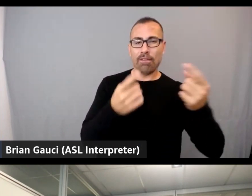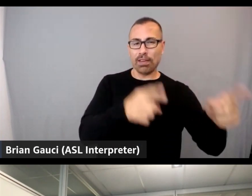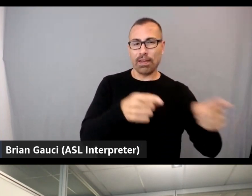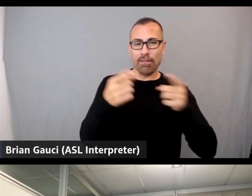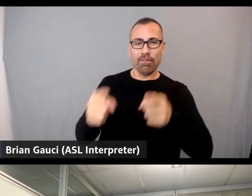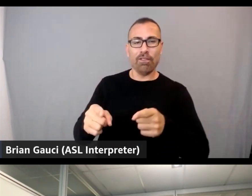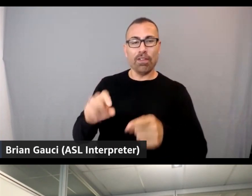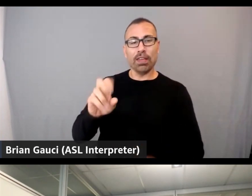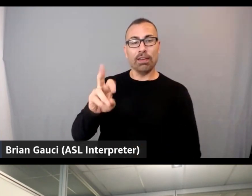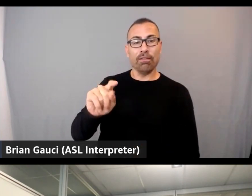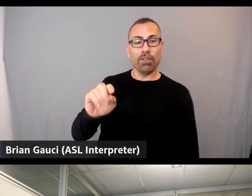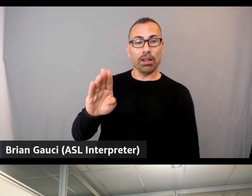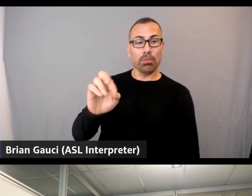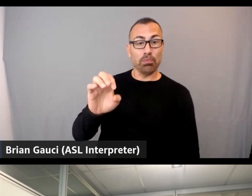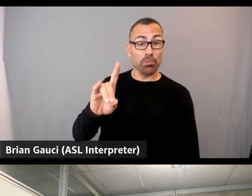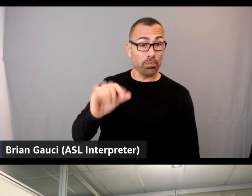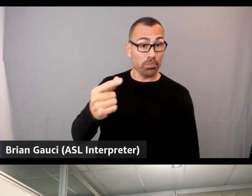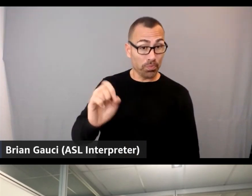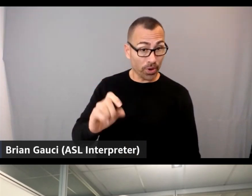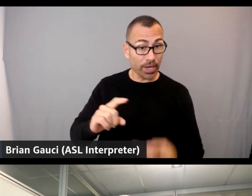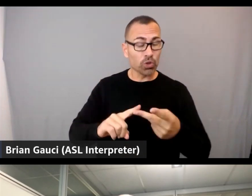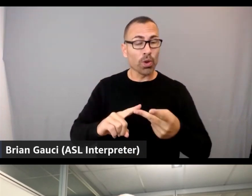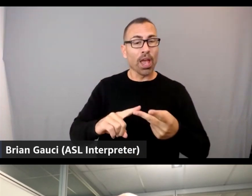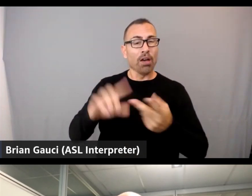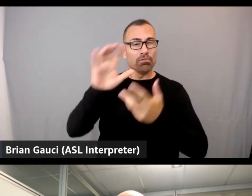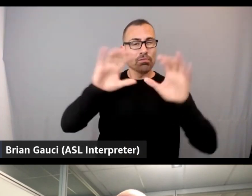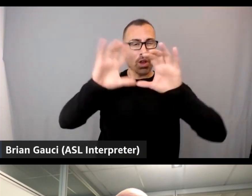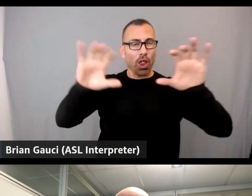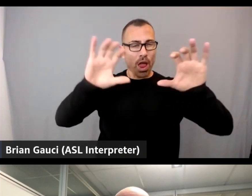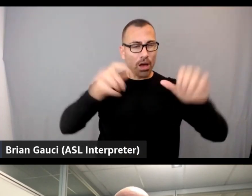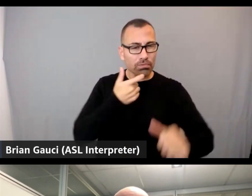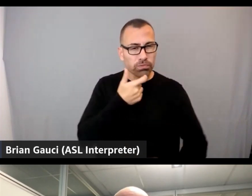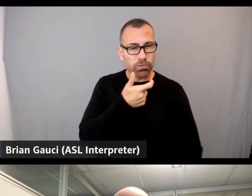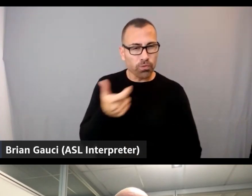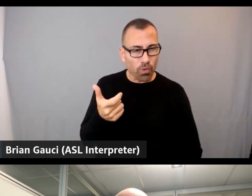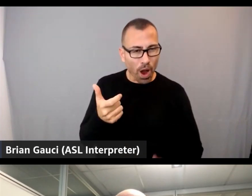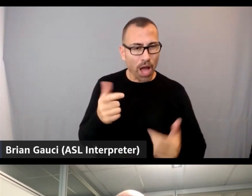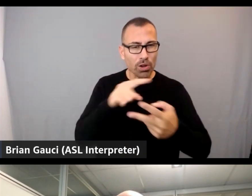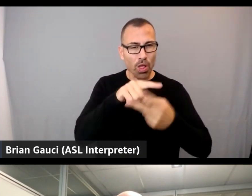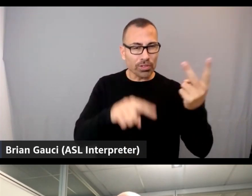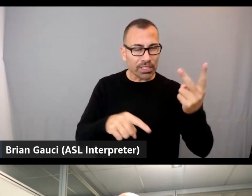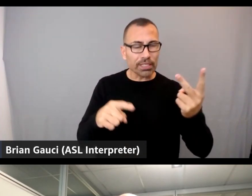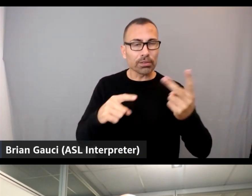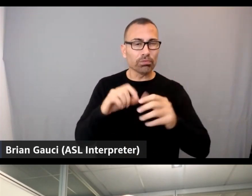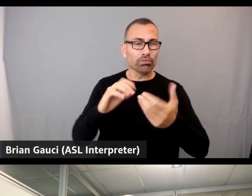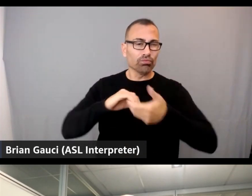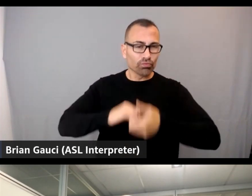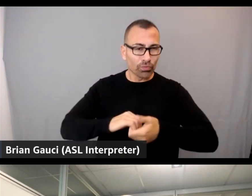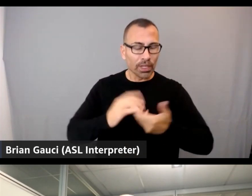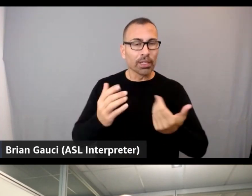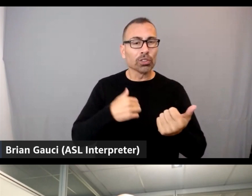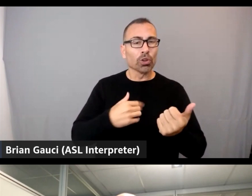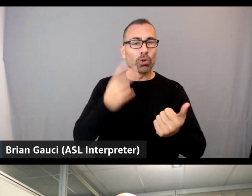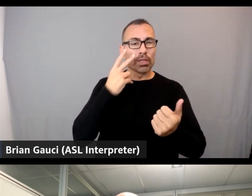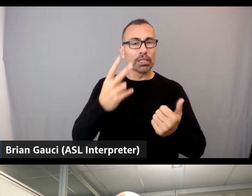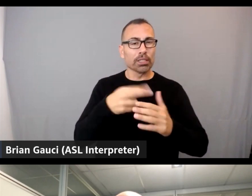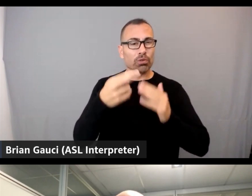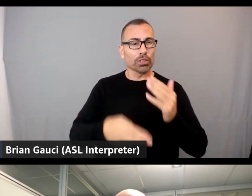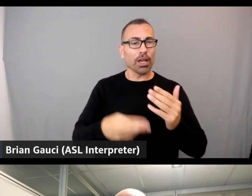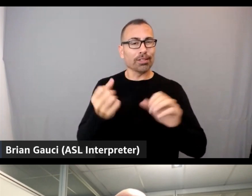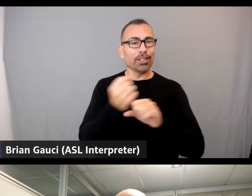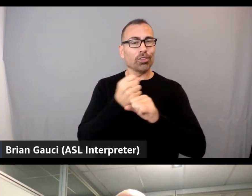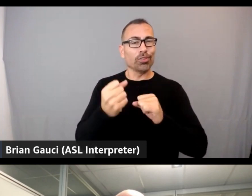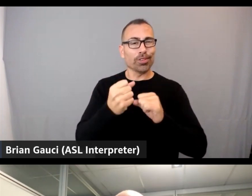of whatever comes out of it, be able to trigger additional things to sort of further automate it, make it less of a hands-on operation.